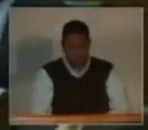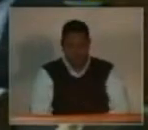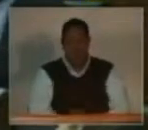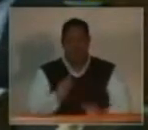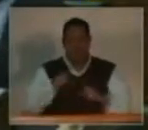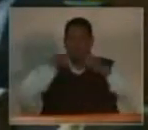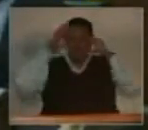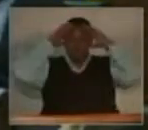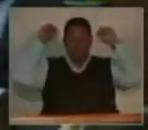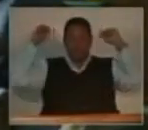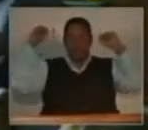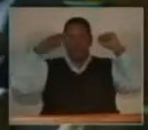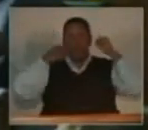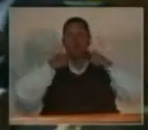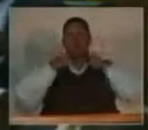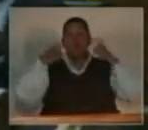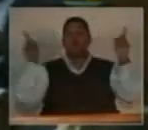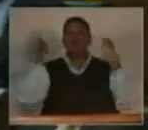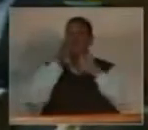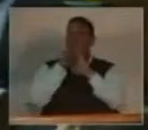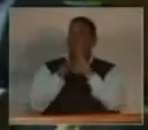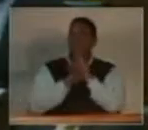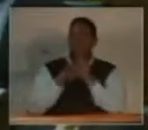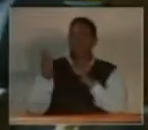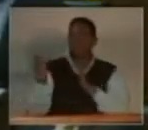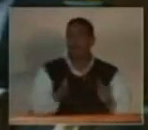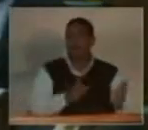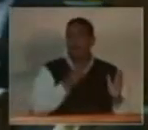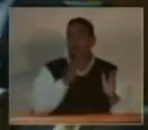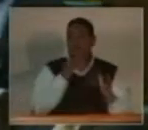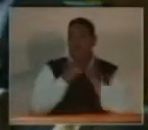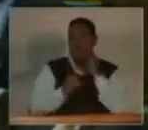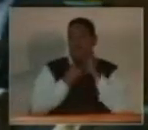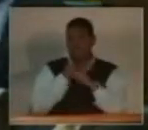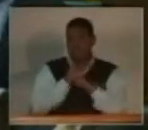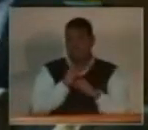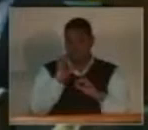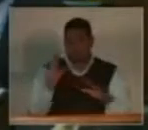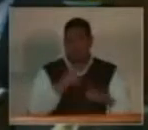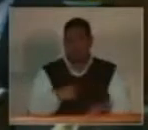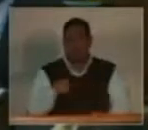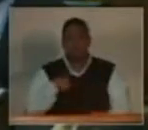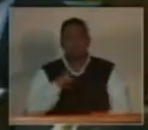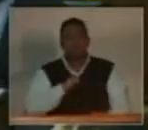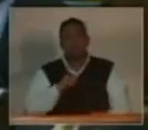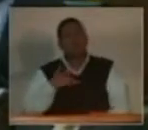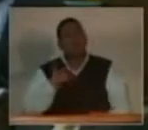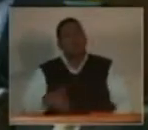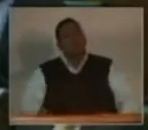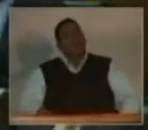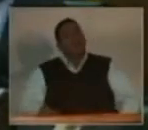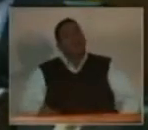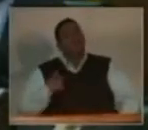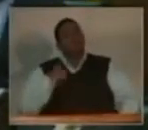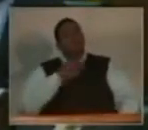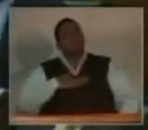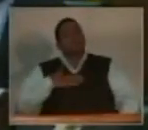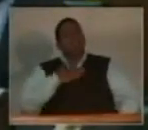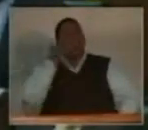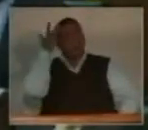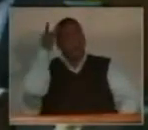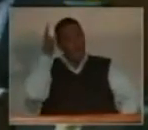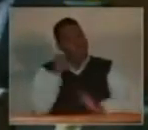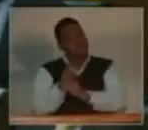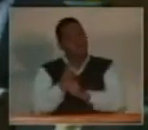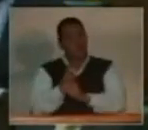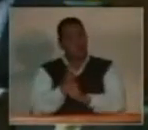President Obama announced his policy shift late last year, I was very pleased because, Mr. Speaker, it's the right thing to